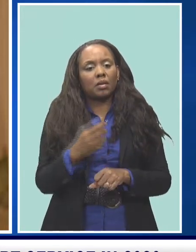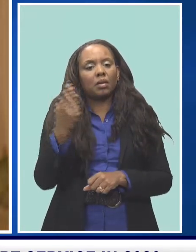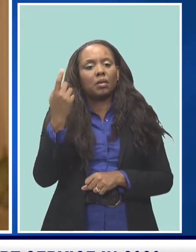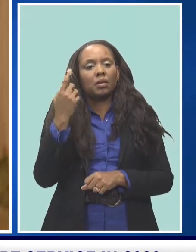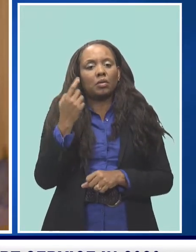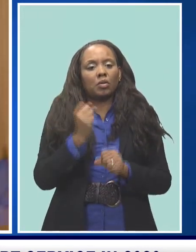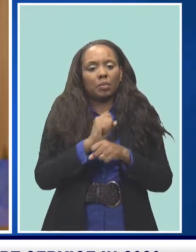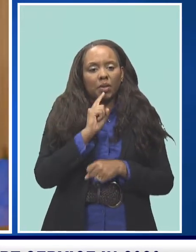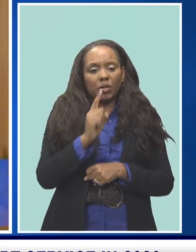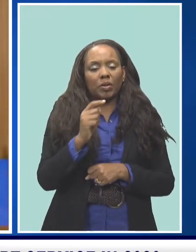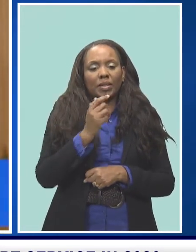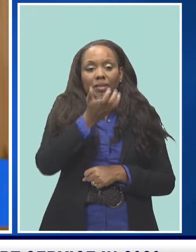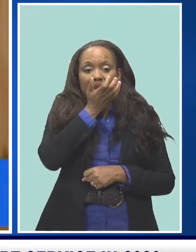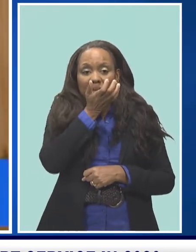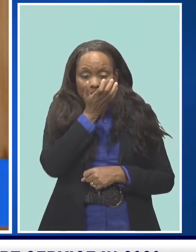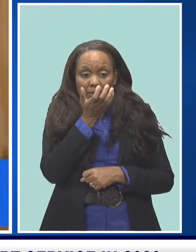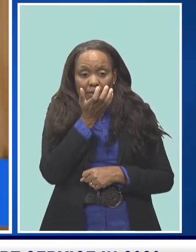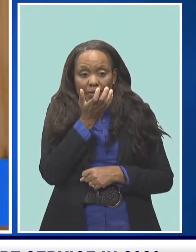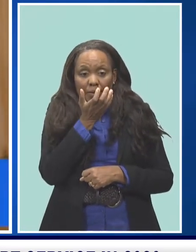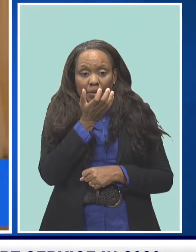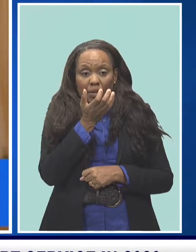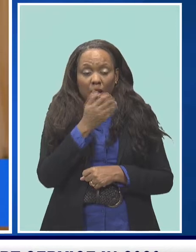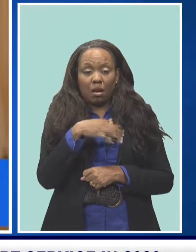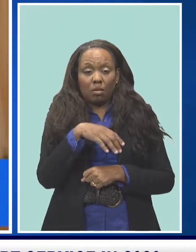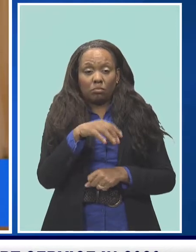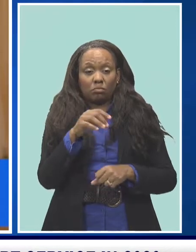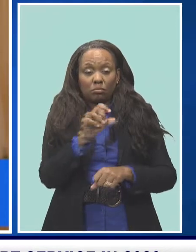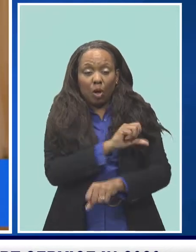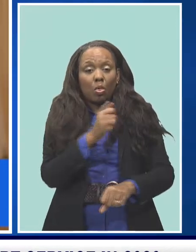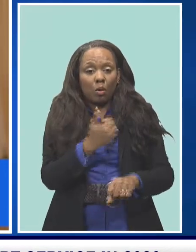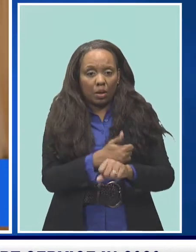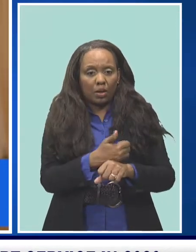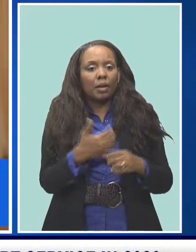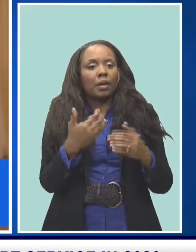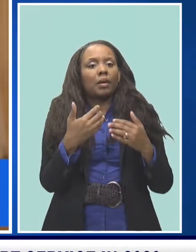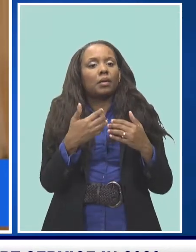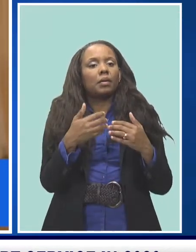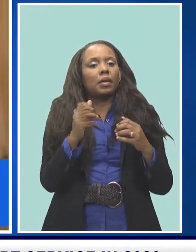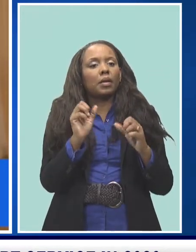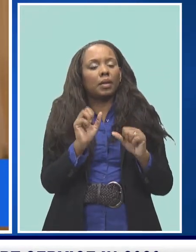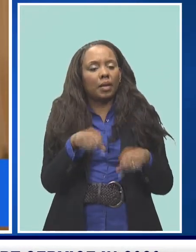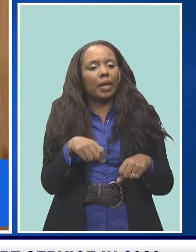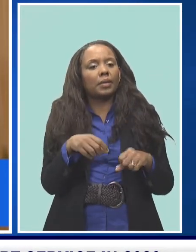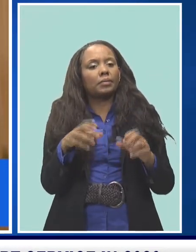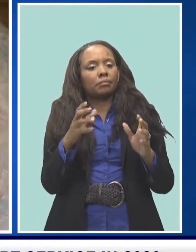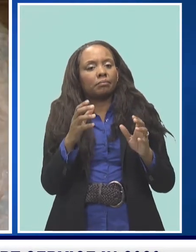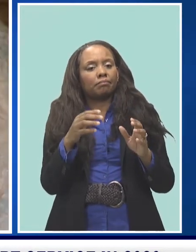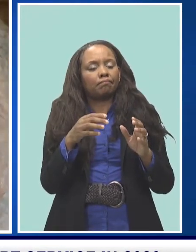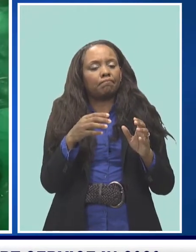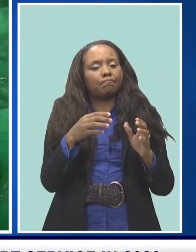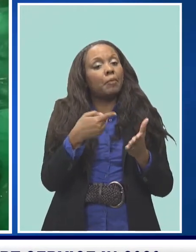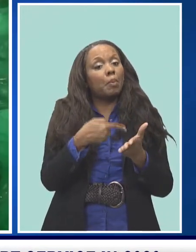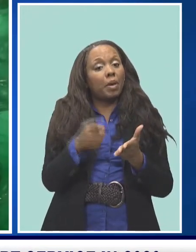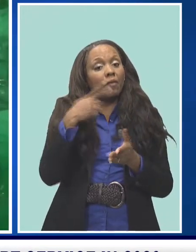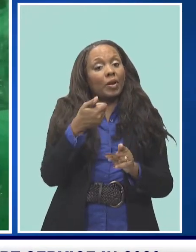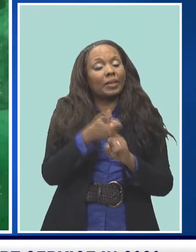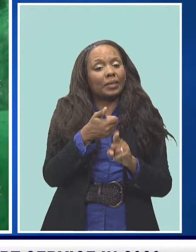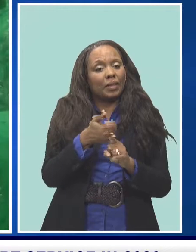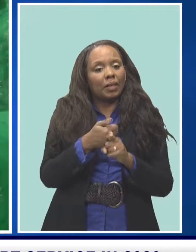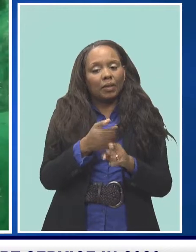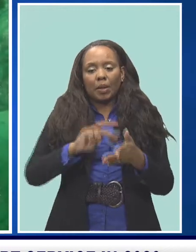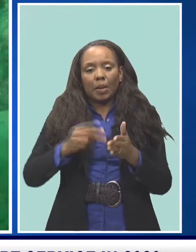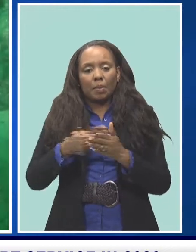the Sanitation Services Authority, so that your taxes don't have to carry the SSA's work alone. The SSA will also partner